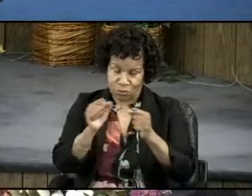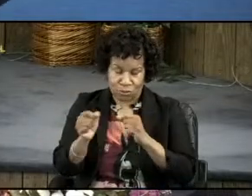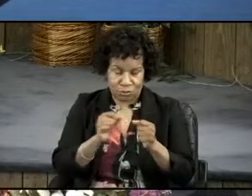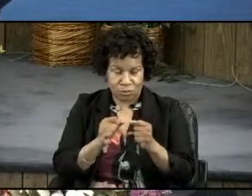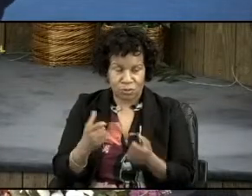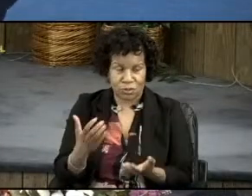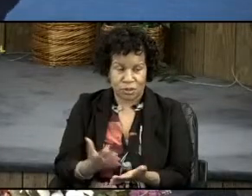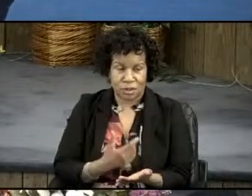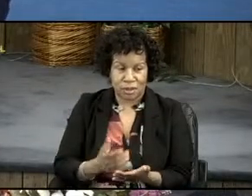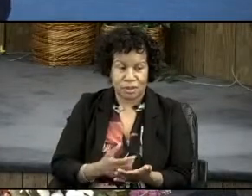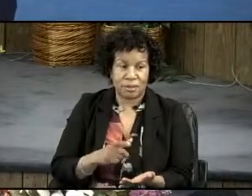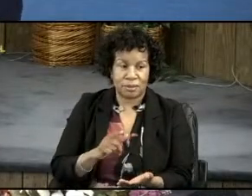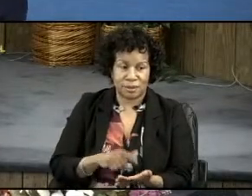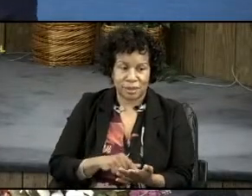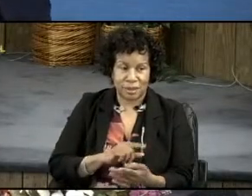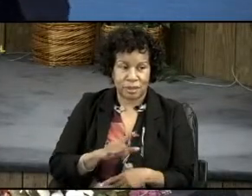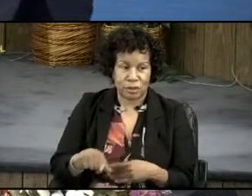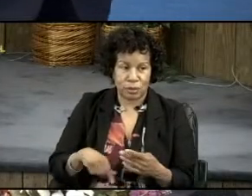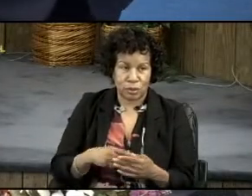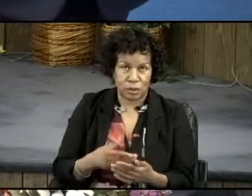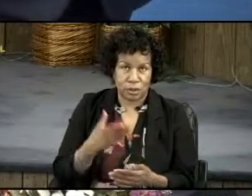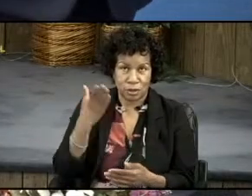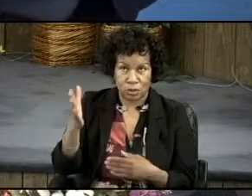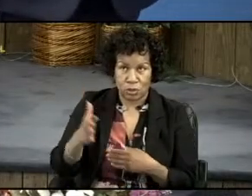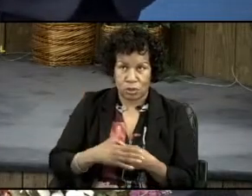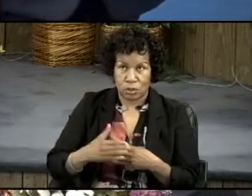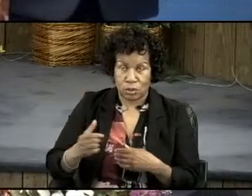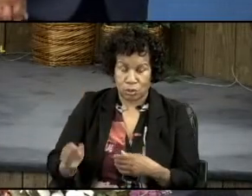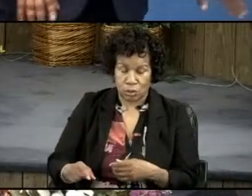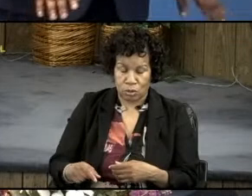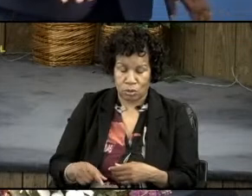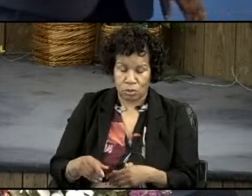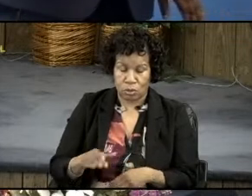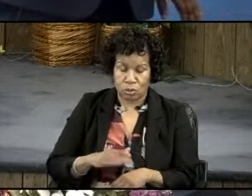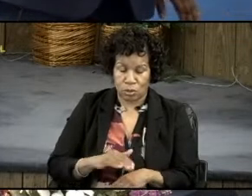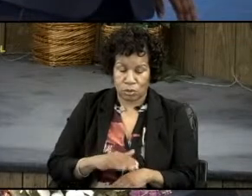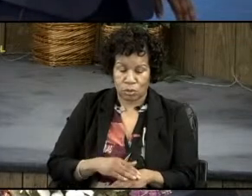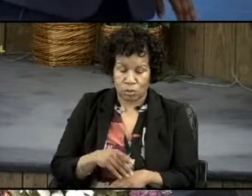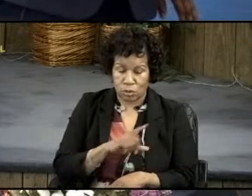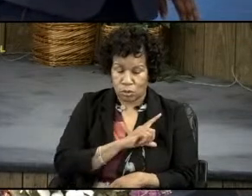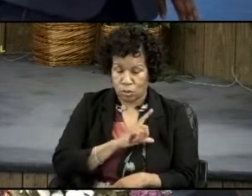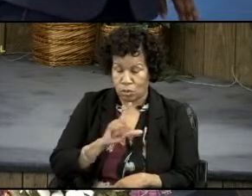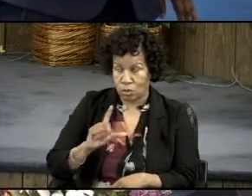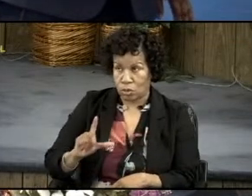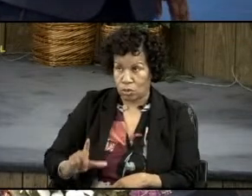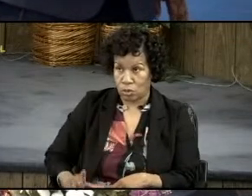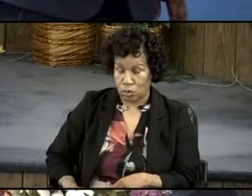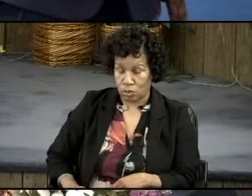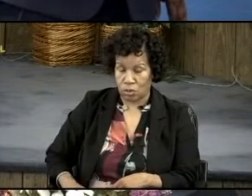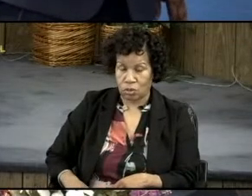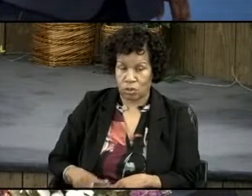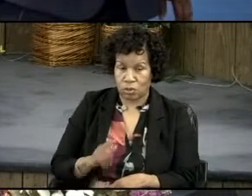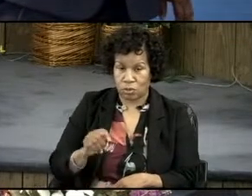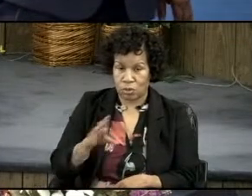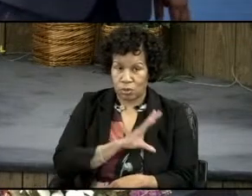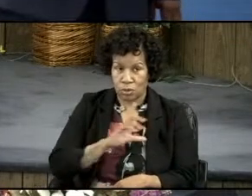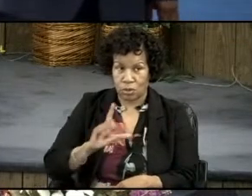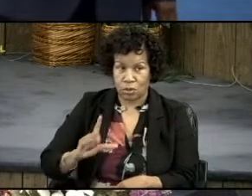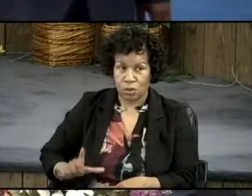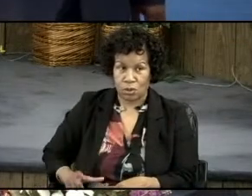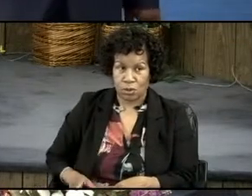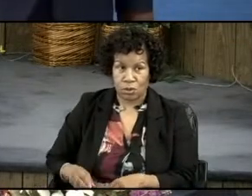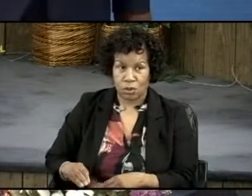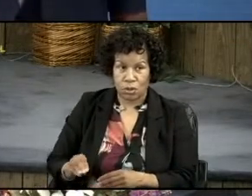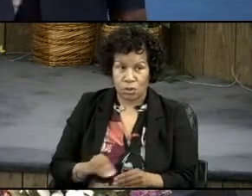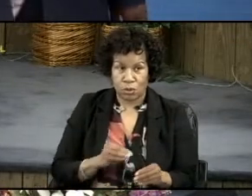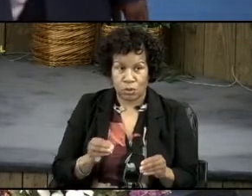Sometimes when you call upon the Lord, he will move things out of your way. Sometimes, even Elder Gene, you don't have to call on the Lord. He